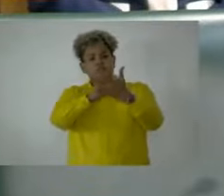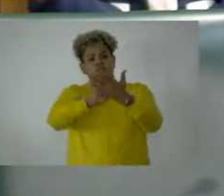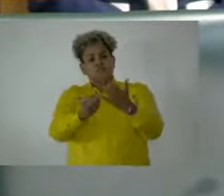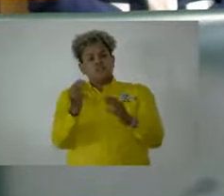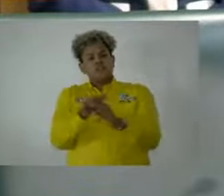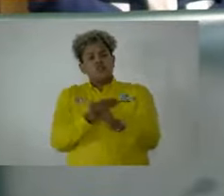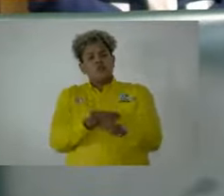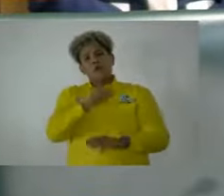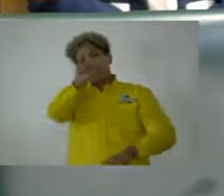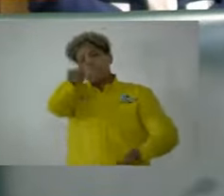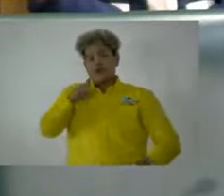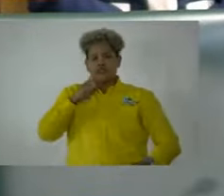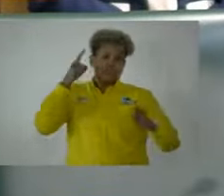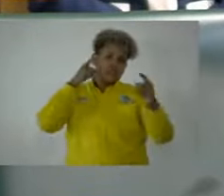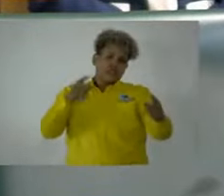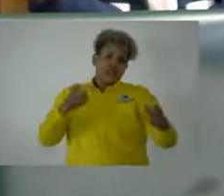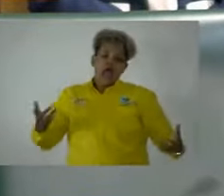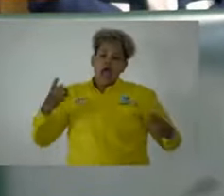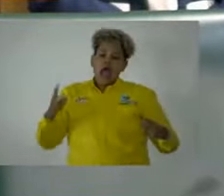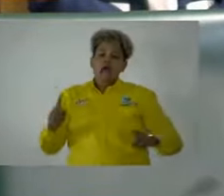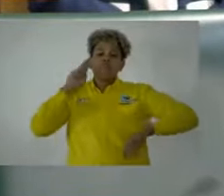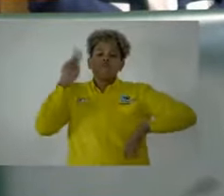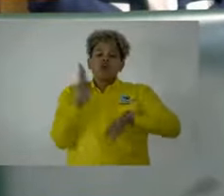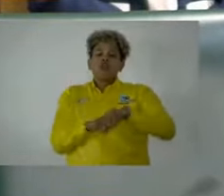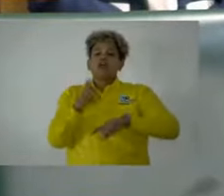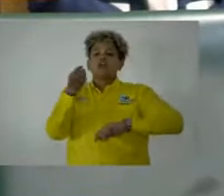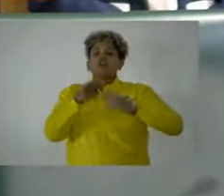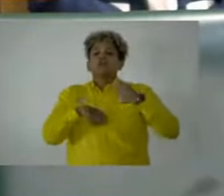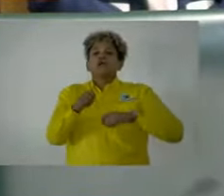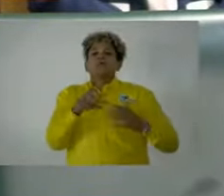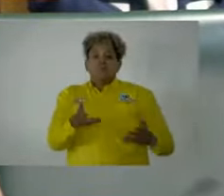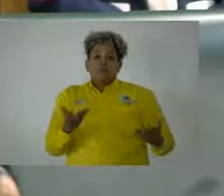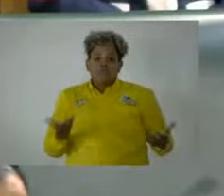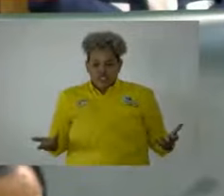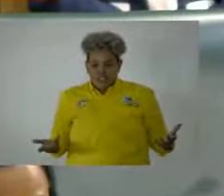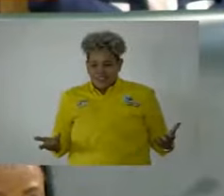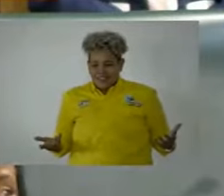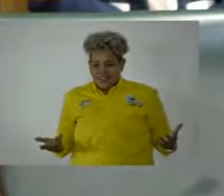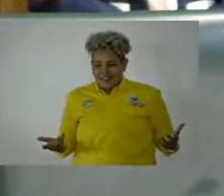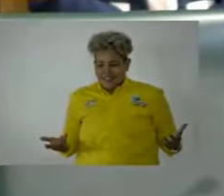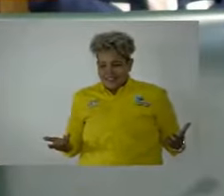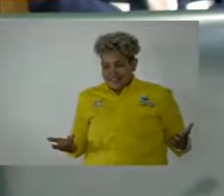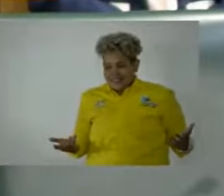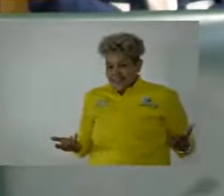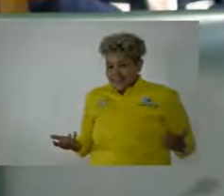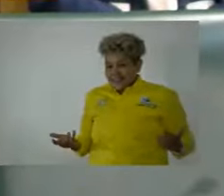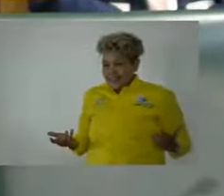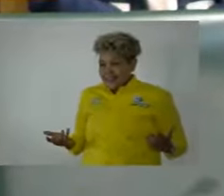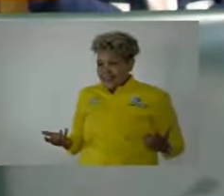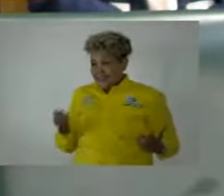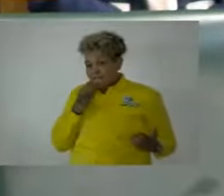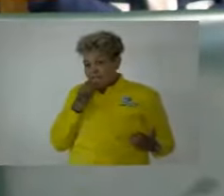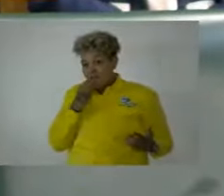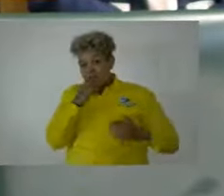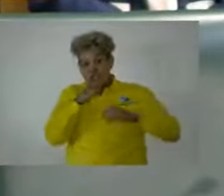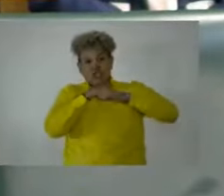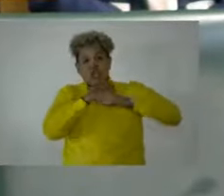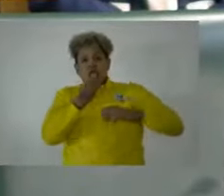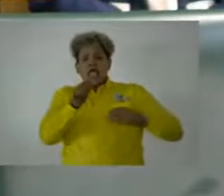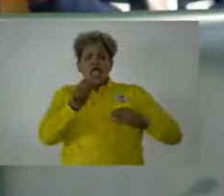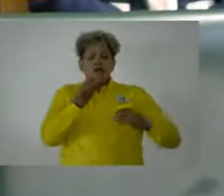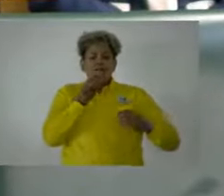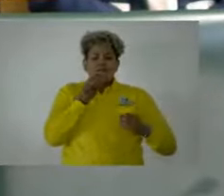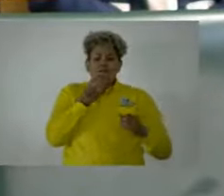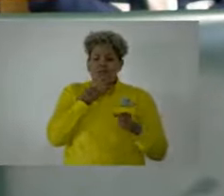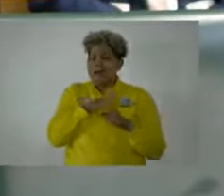numeracy must be the target for national transformation. And there is food insecurity in Jamaica, so we